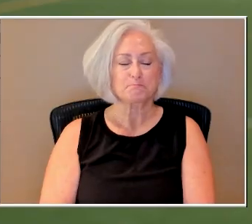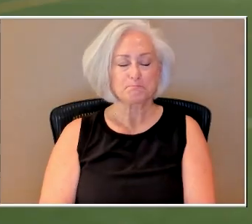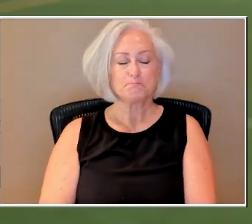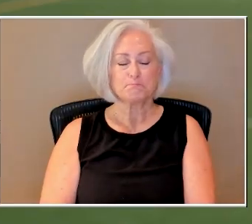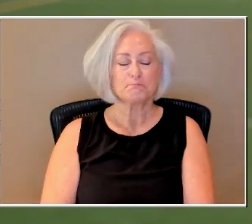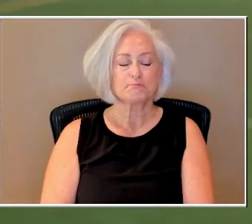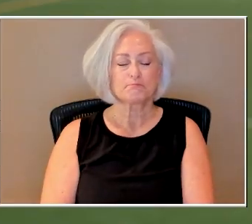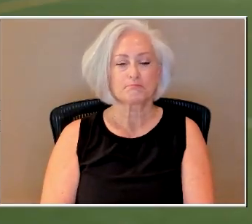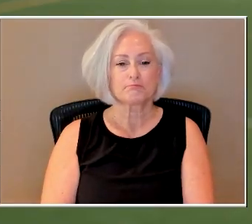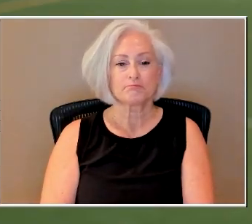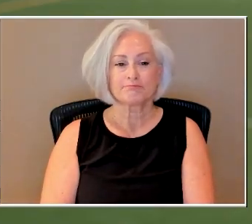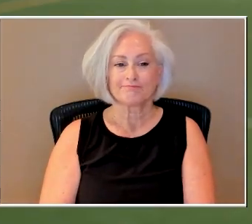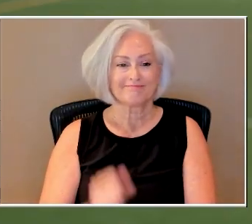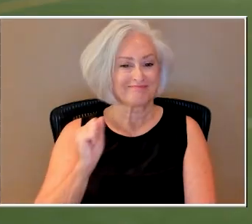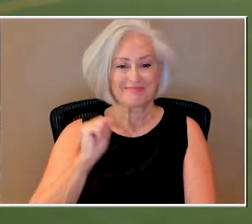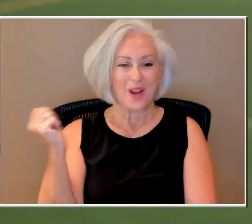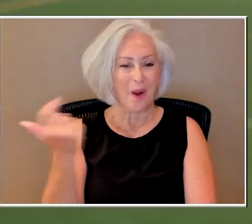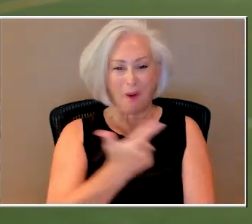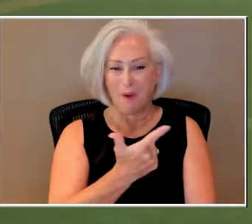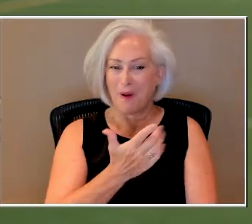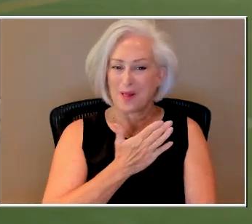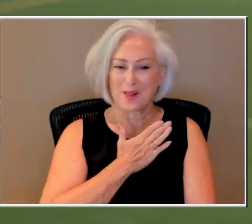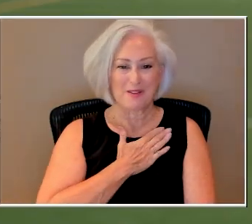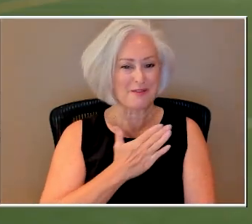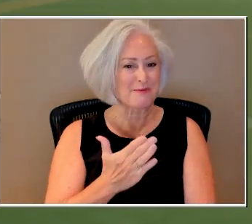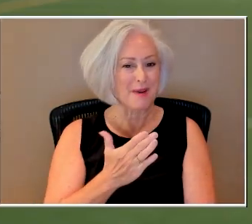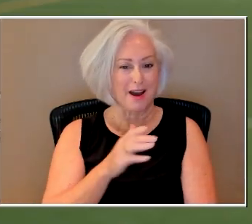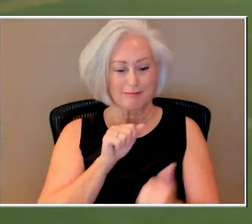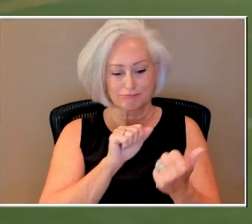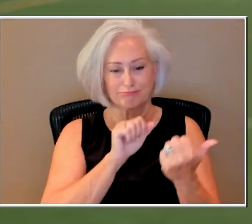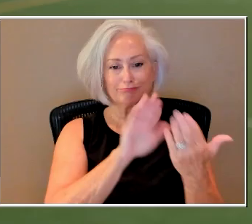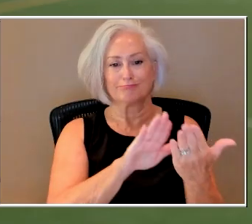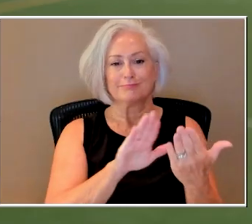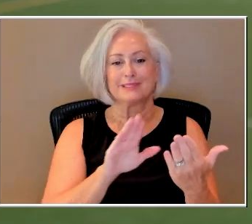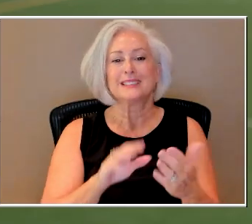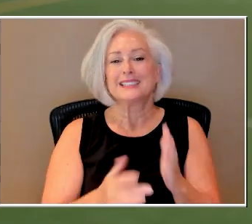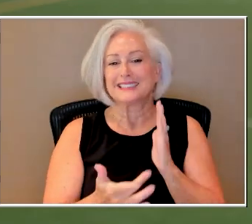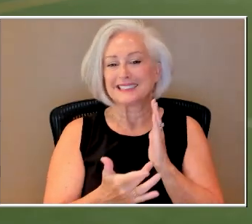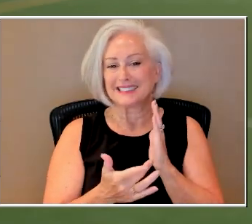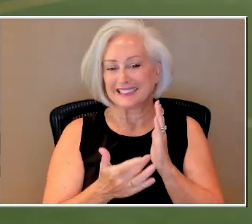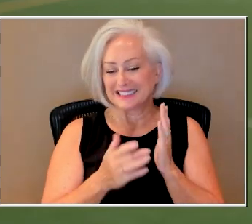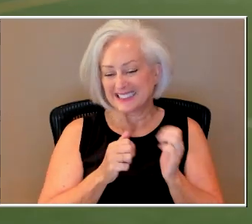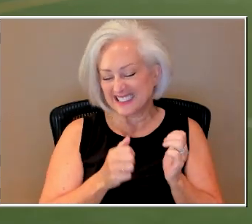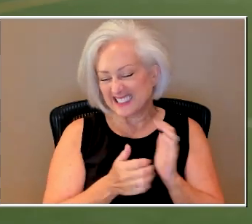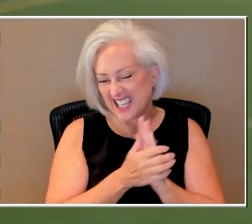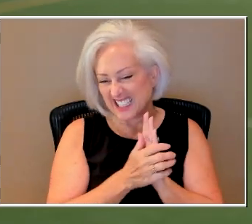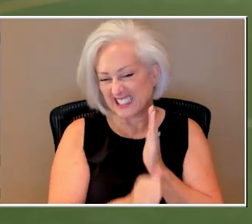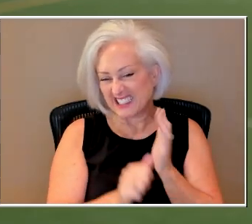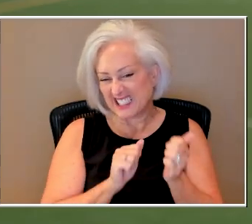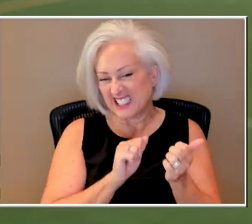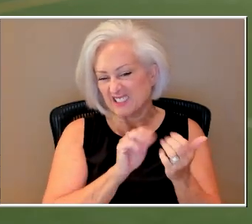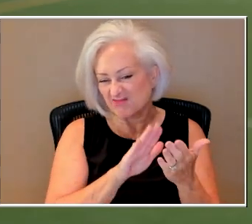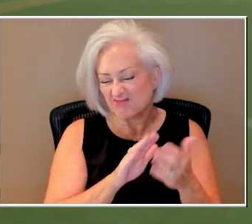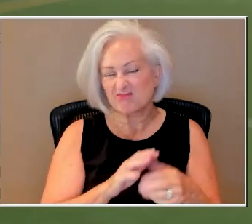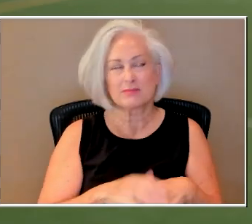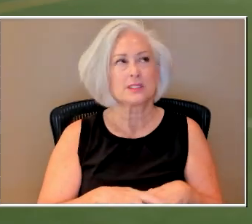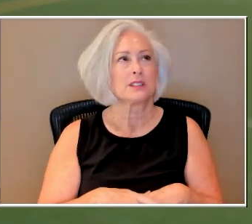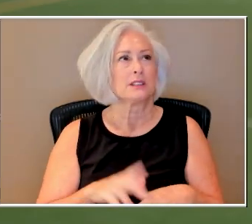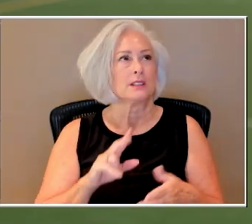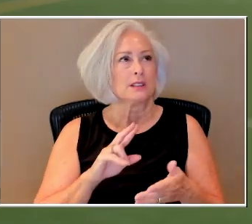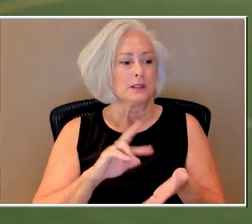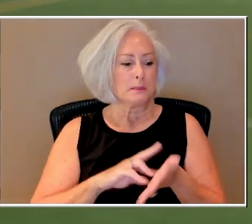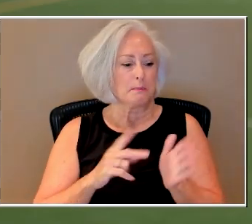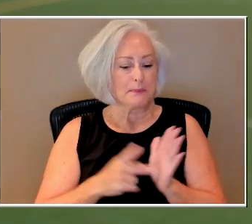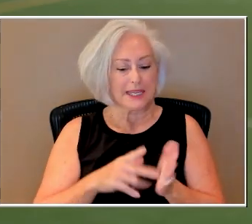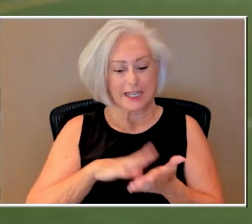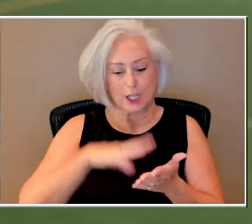Pretty much all of my technique, because our school trains kind of unorthodox, so like learning how to do things that